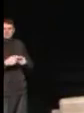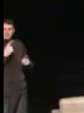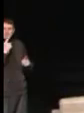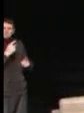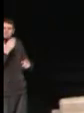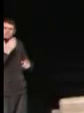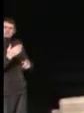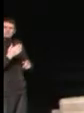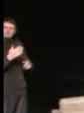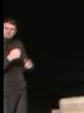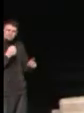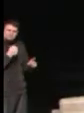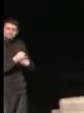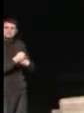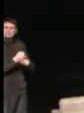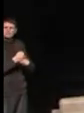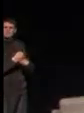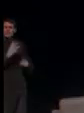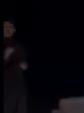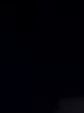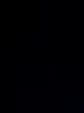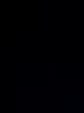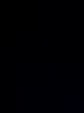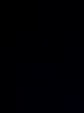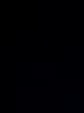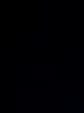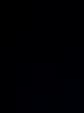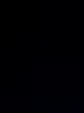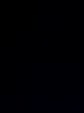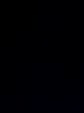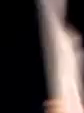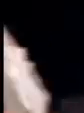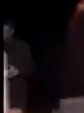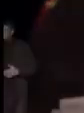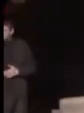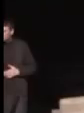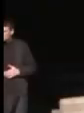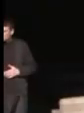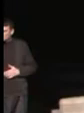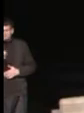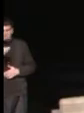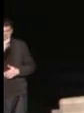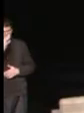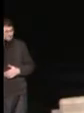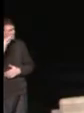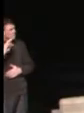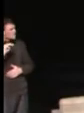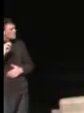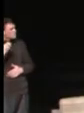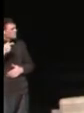Megwich. Chandra Orlinson leaves the stage with Jordan Molaro. Thank you.